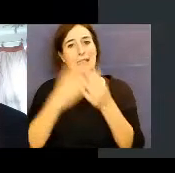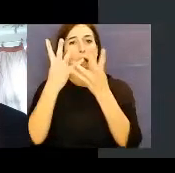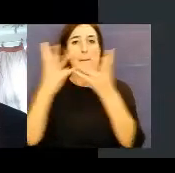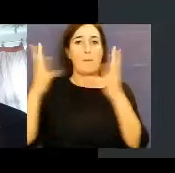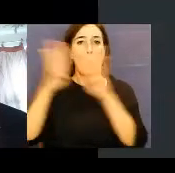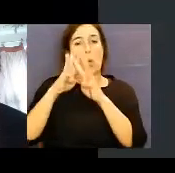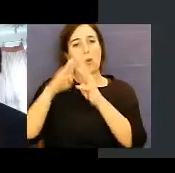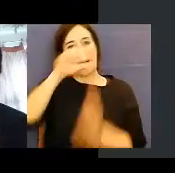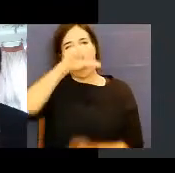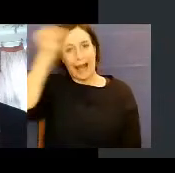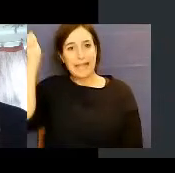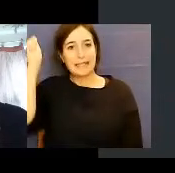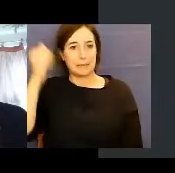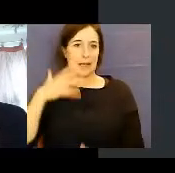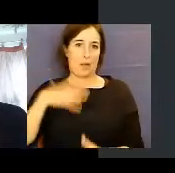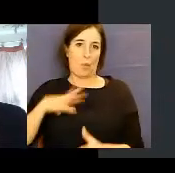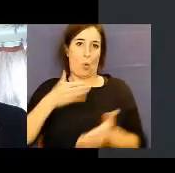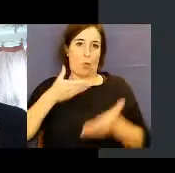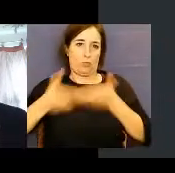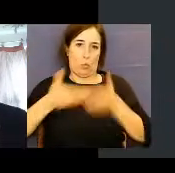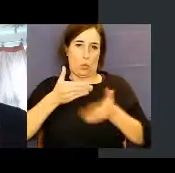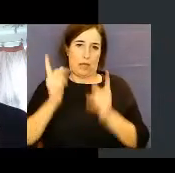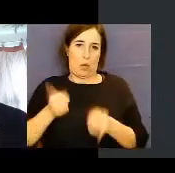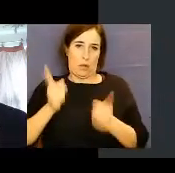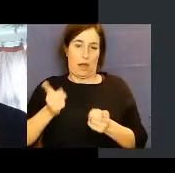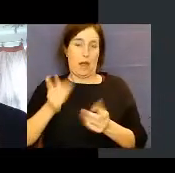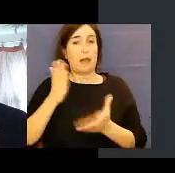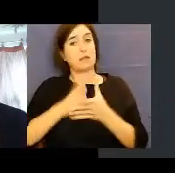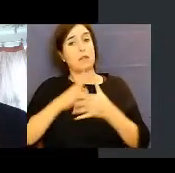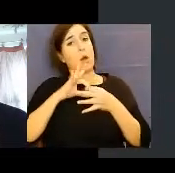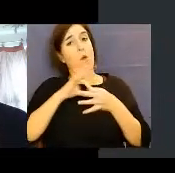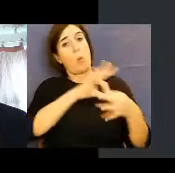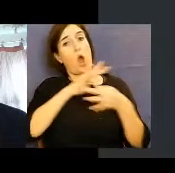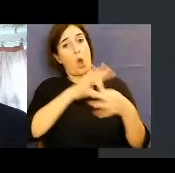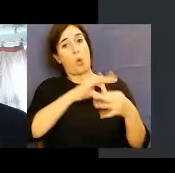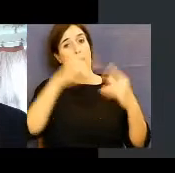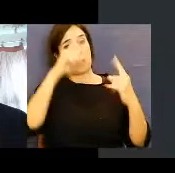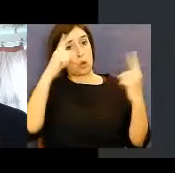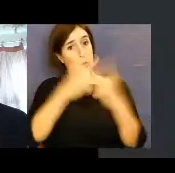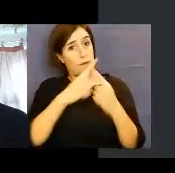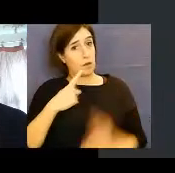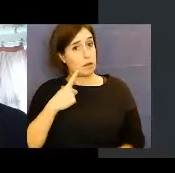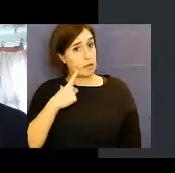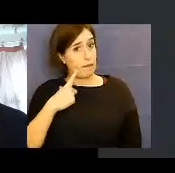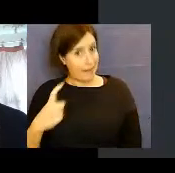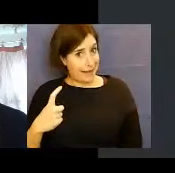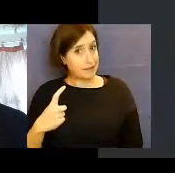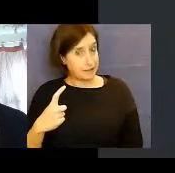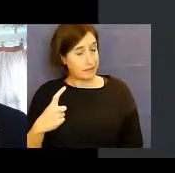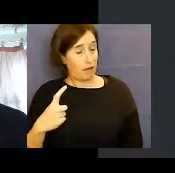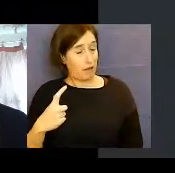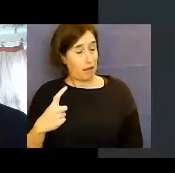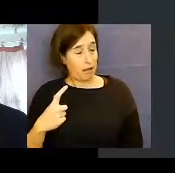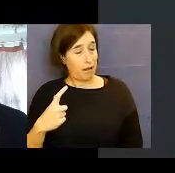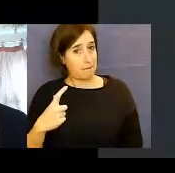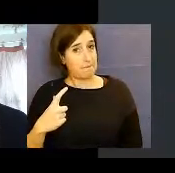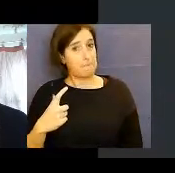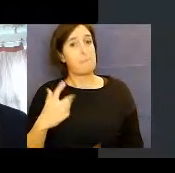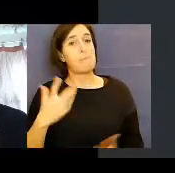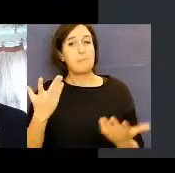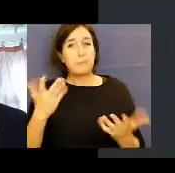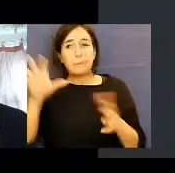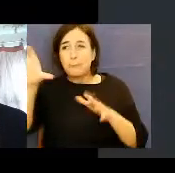action program, and in partnership with the University of Leicester, where we get individuals from the